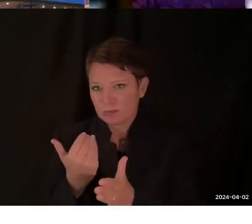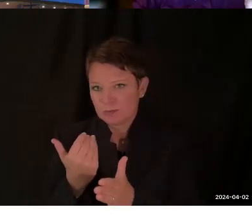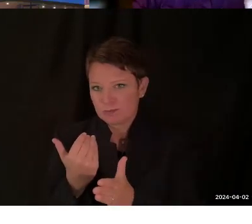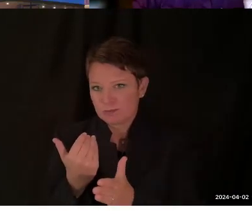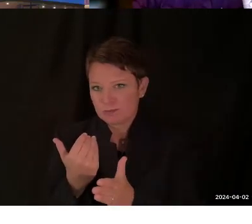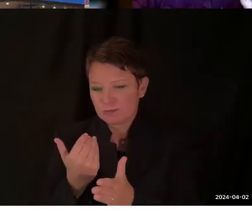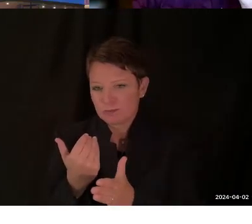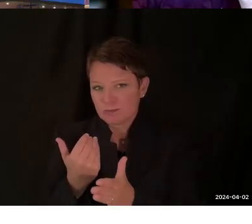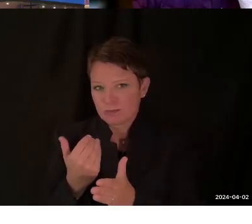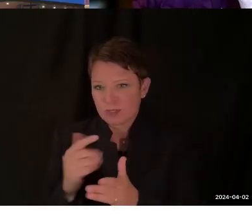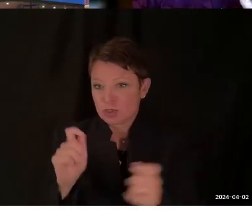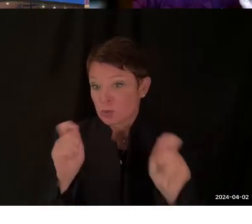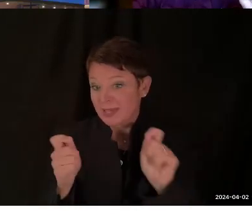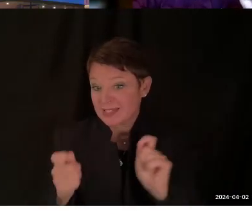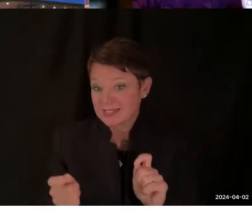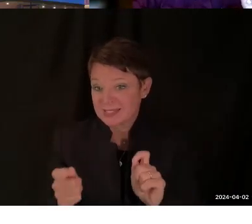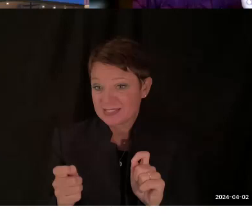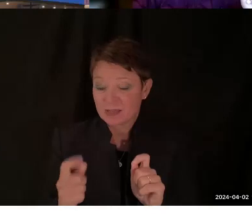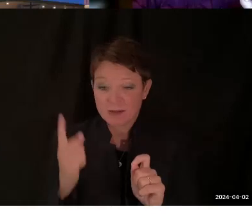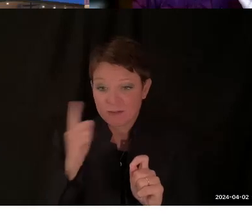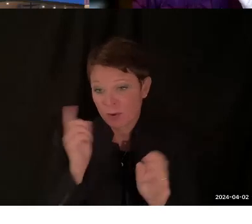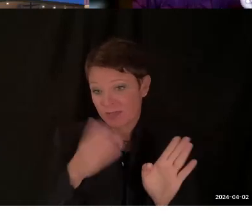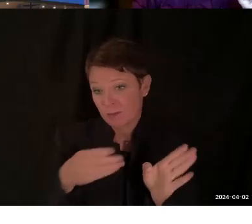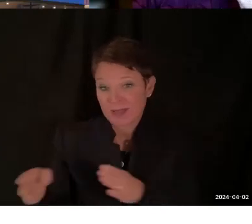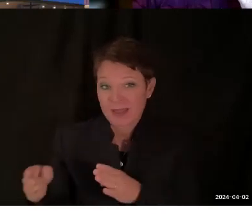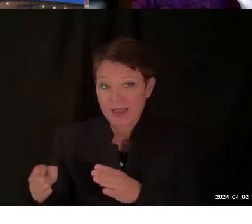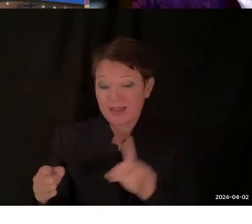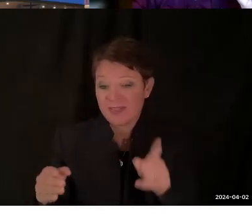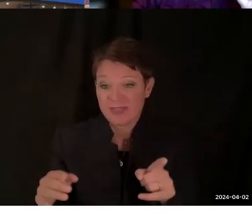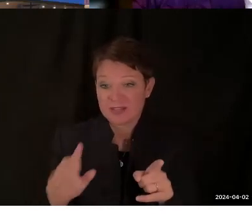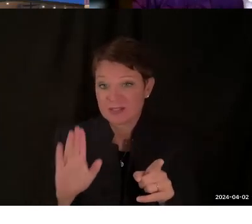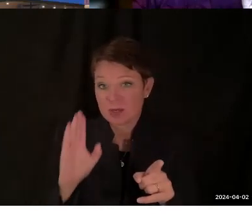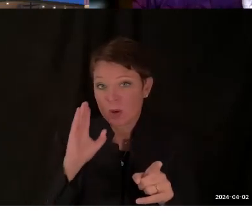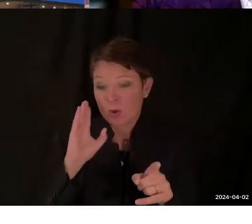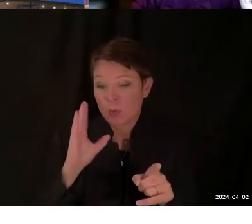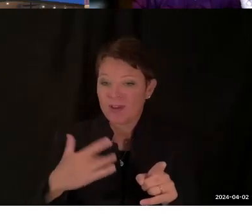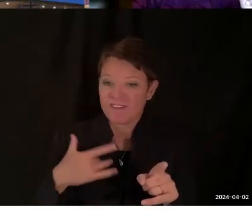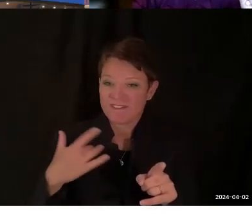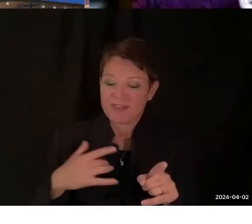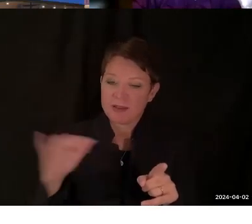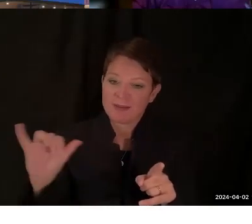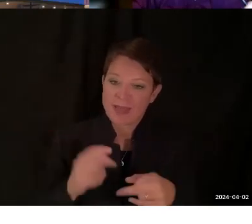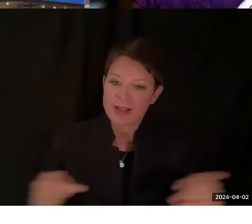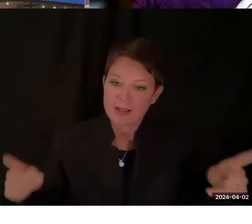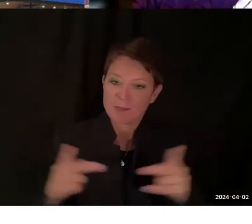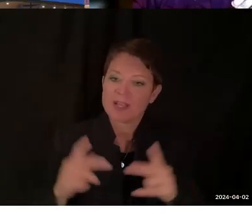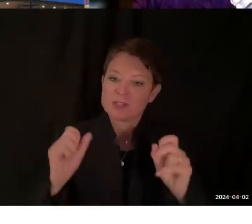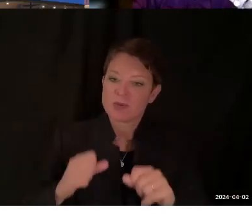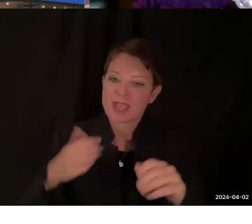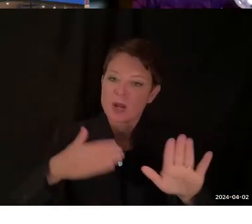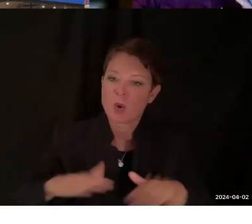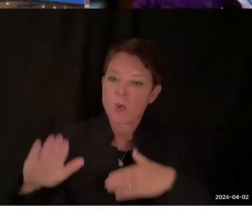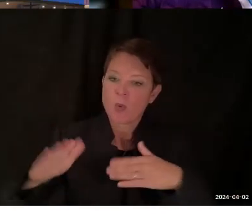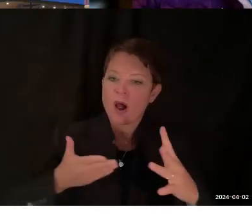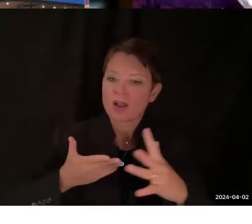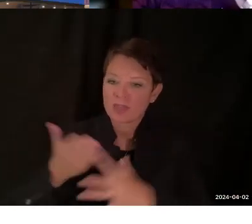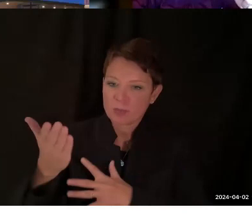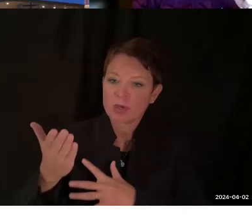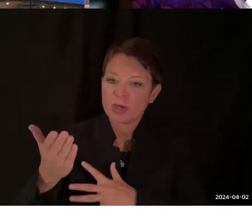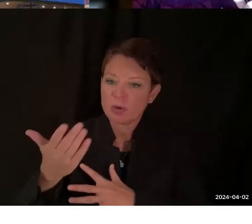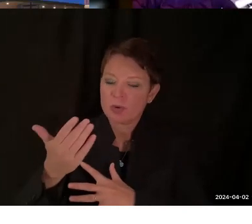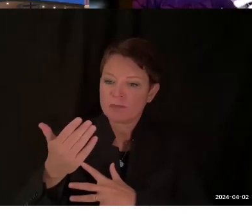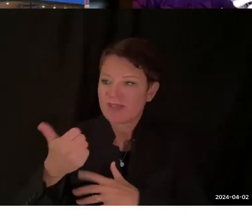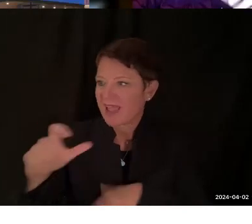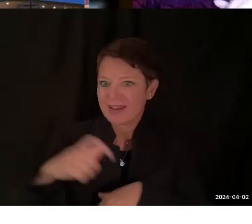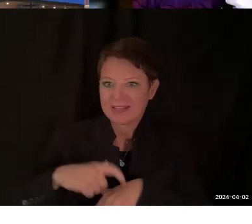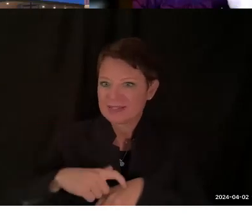the new sort of tweaks to the plan, that this is going to feel like a place that you can walk through at any